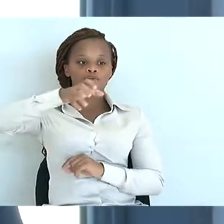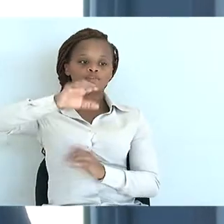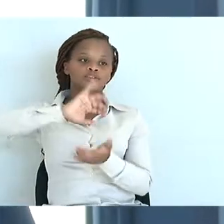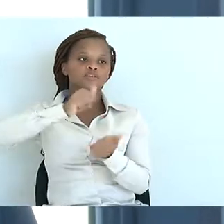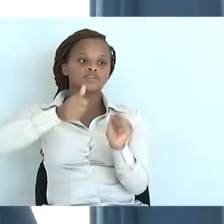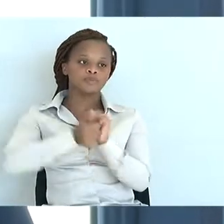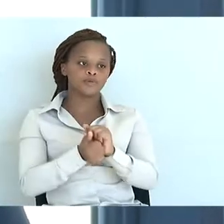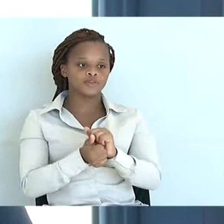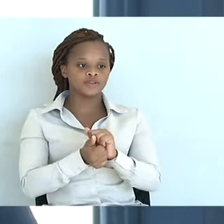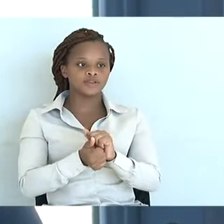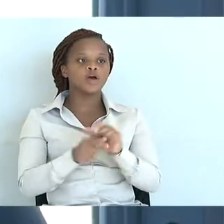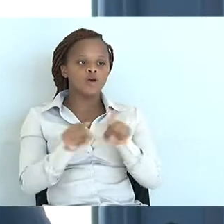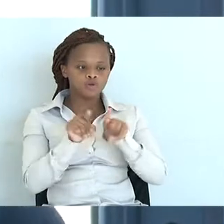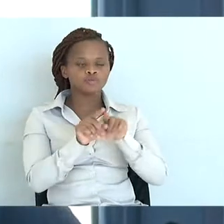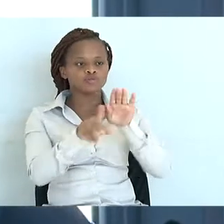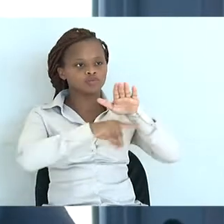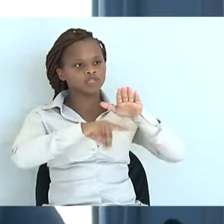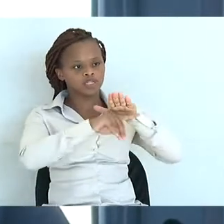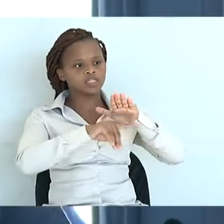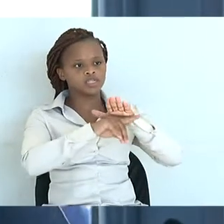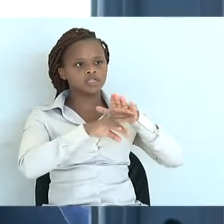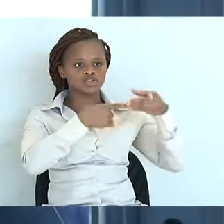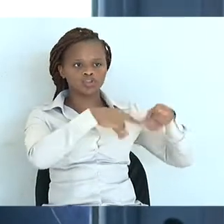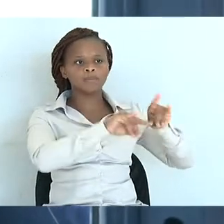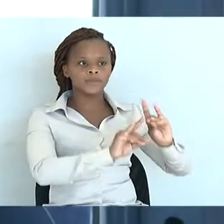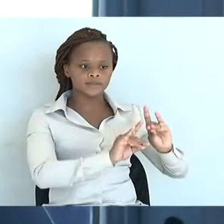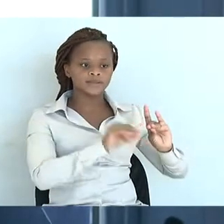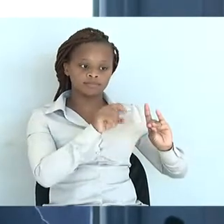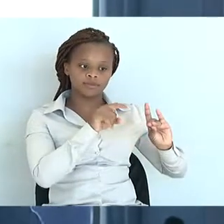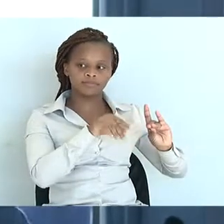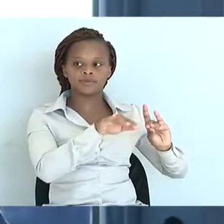also District Chairperson Gwala.